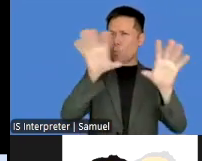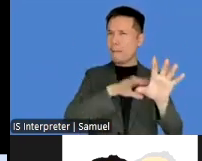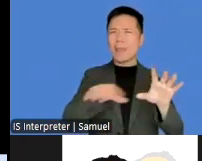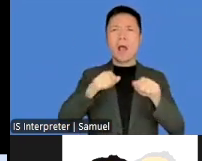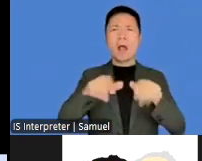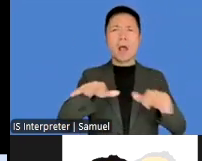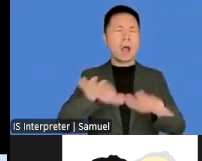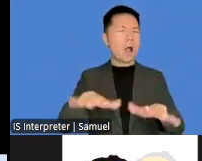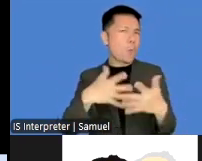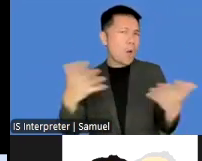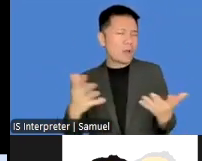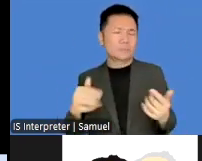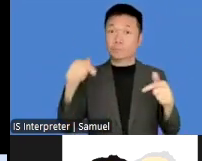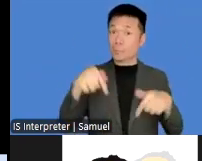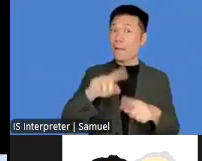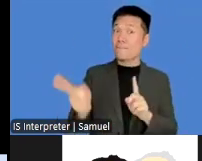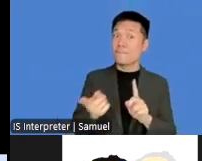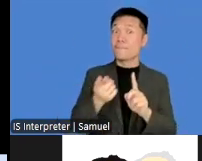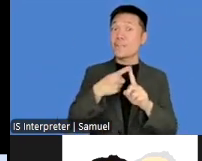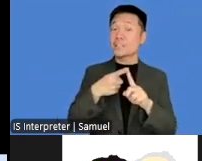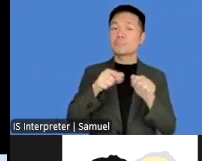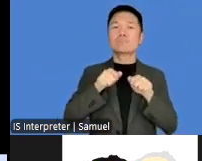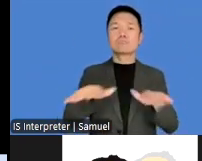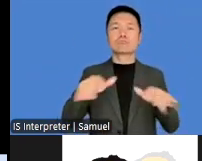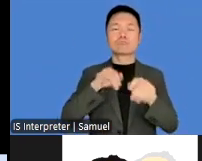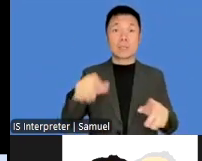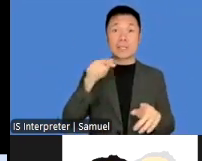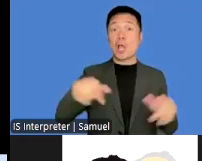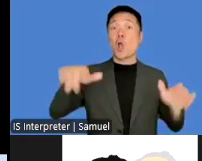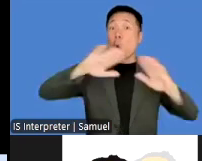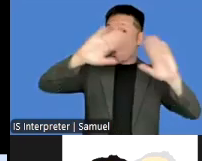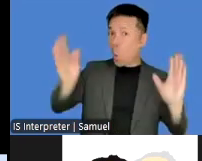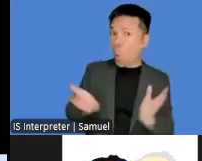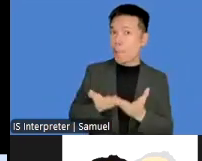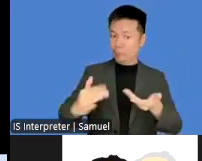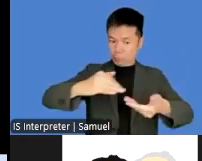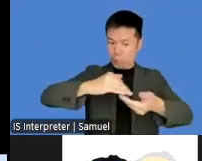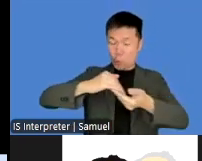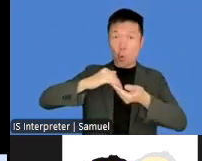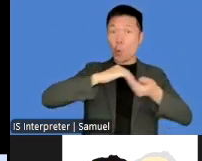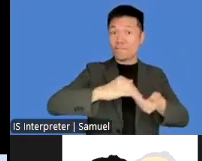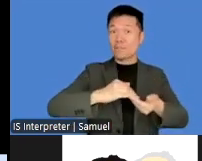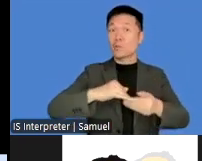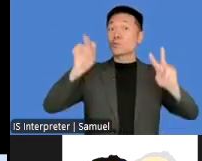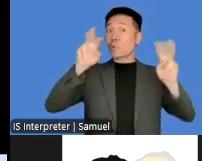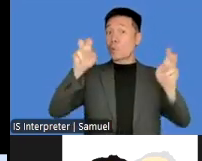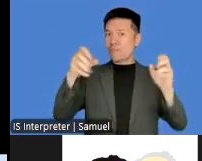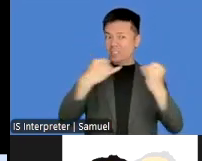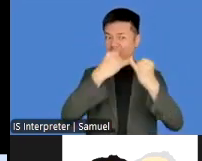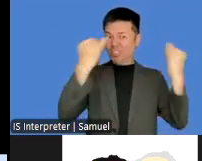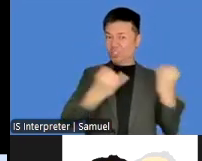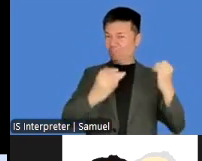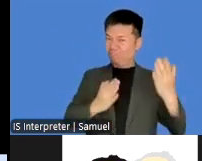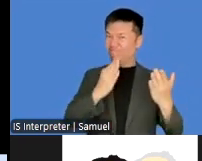webinar in a series that is being organized by the Global Coalition on Deinstitutionalisation, and it focuses